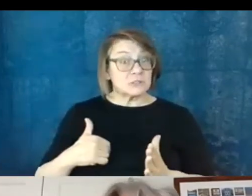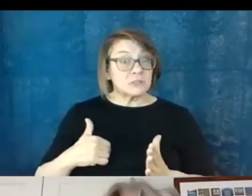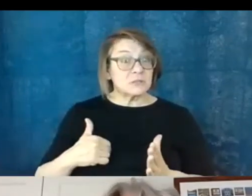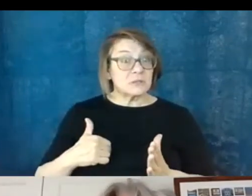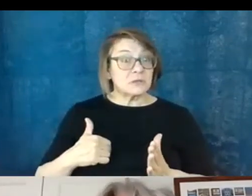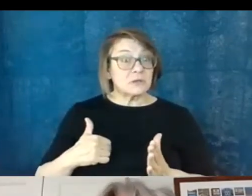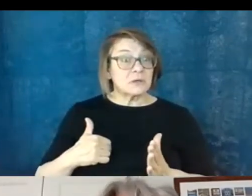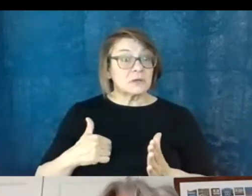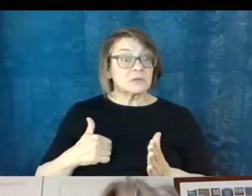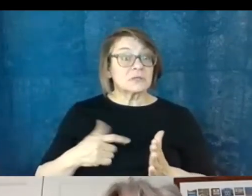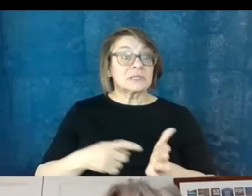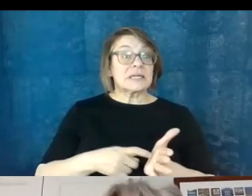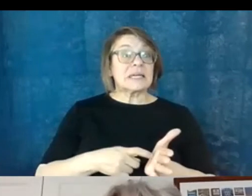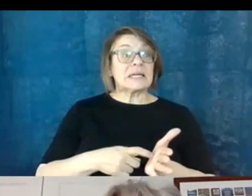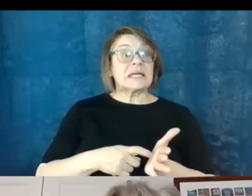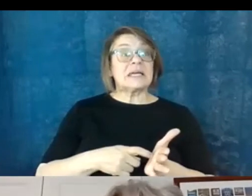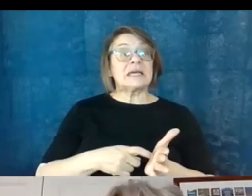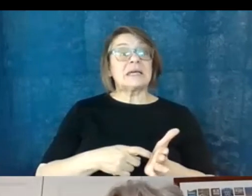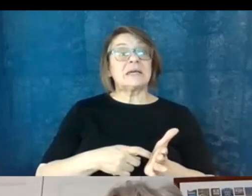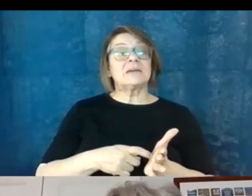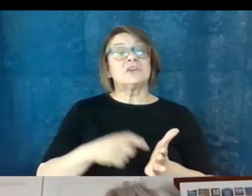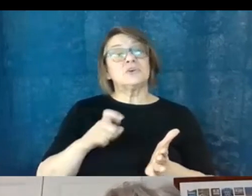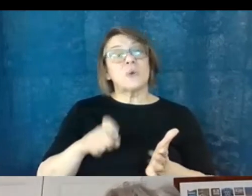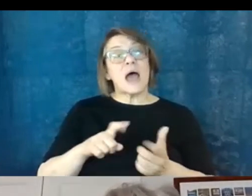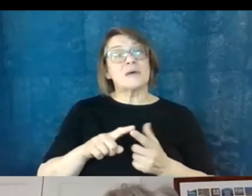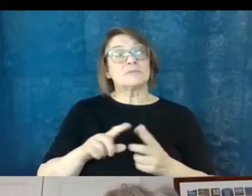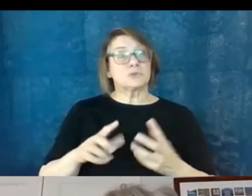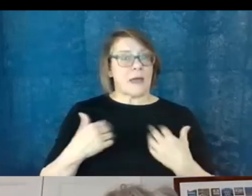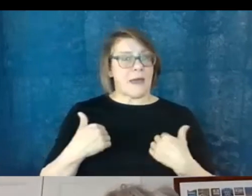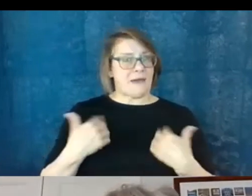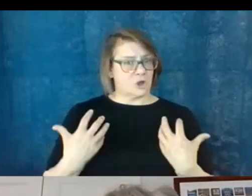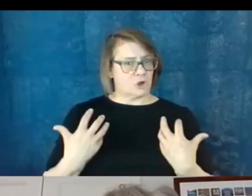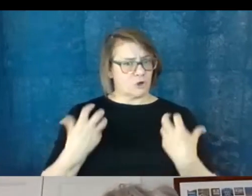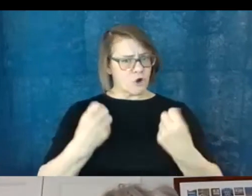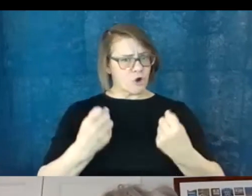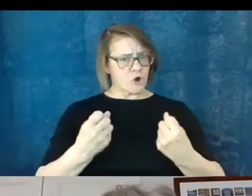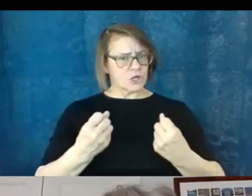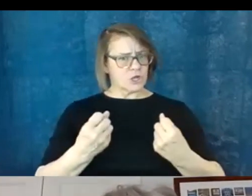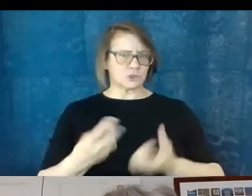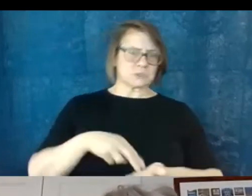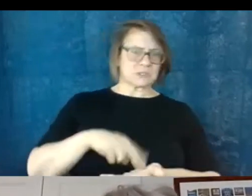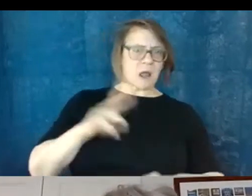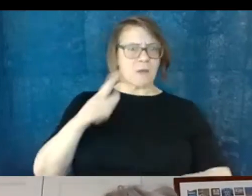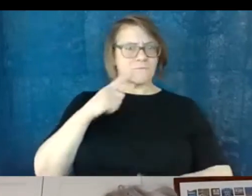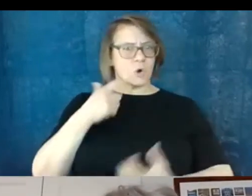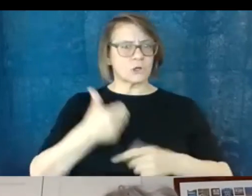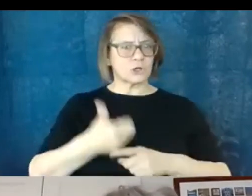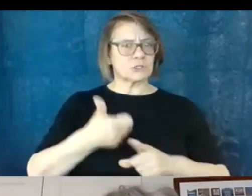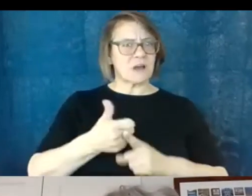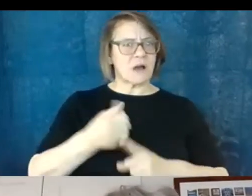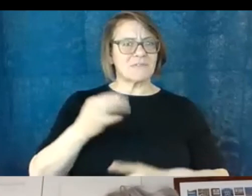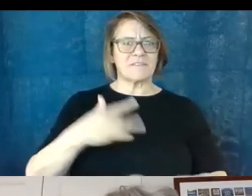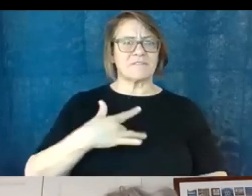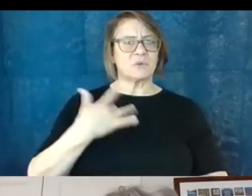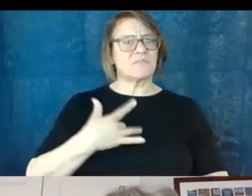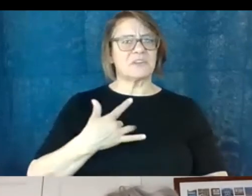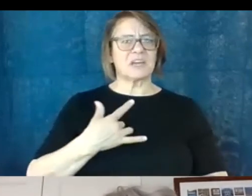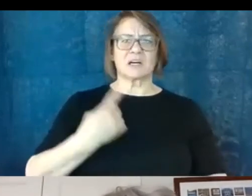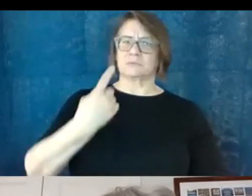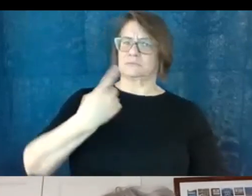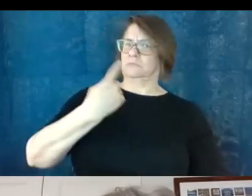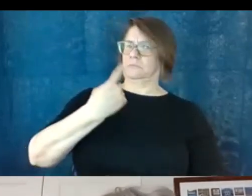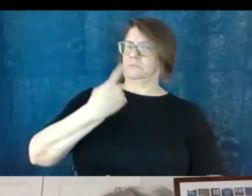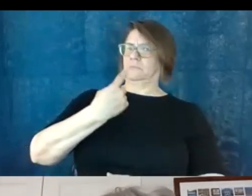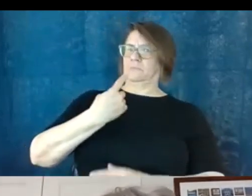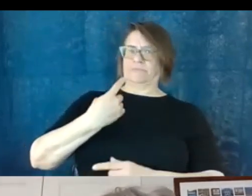it takes, you know, you have to take courage and to stand up for yourself when, you know, you feel like you can